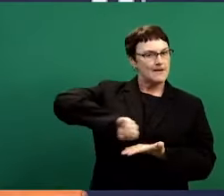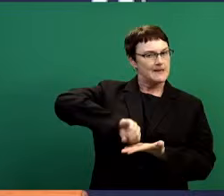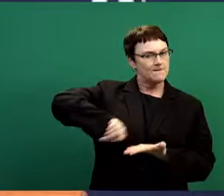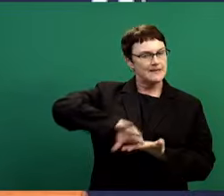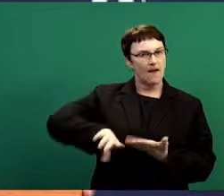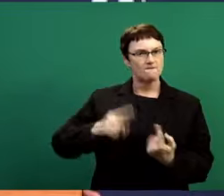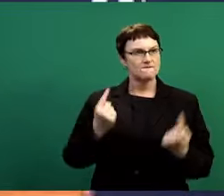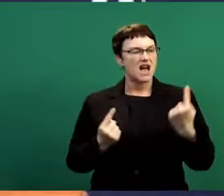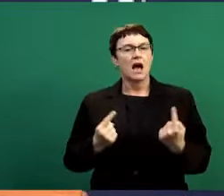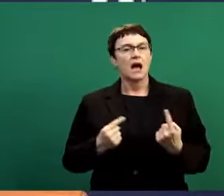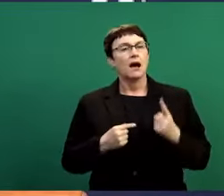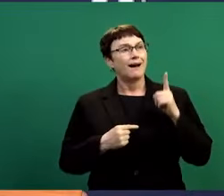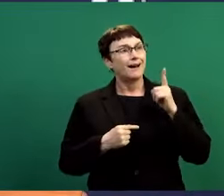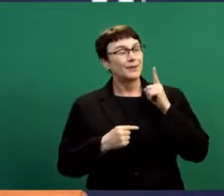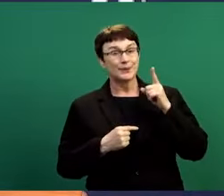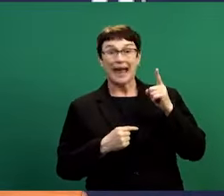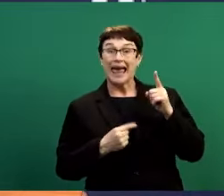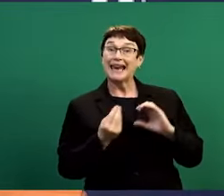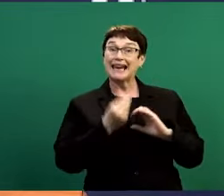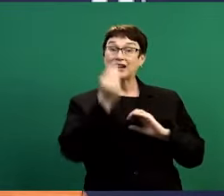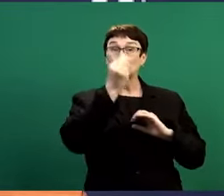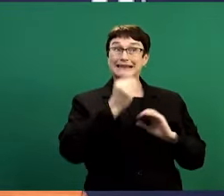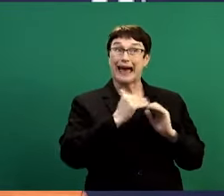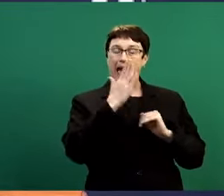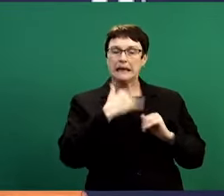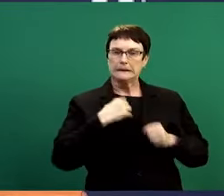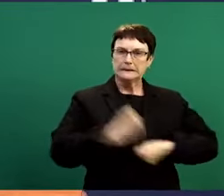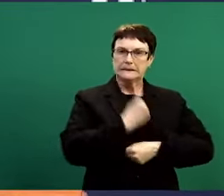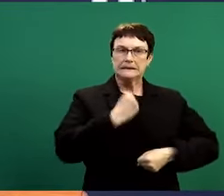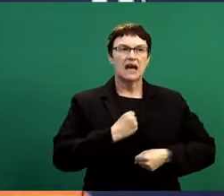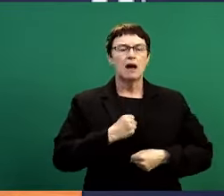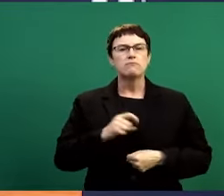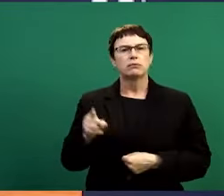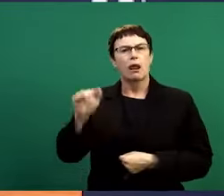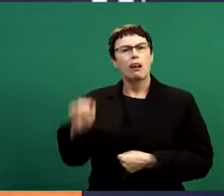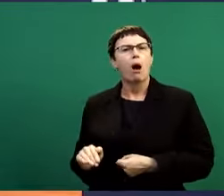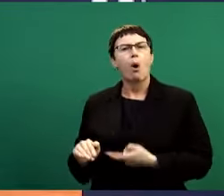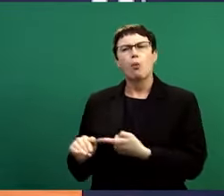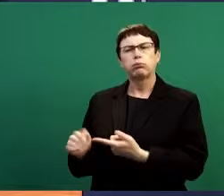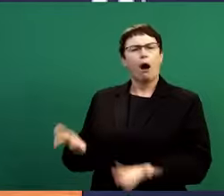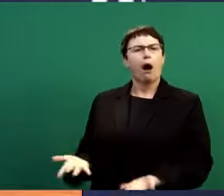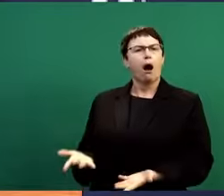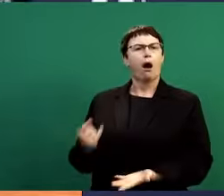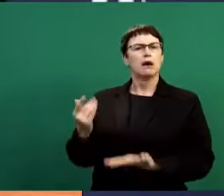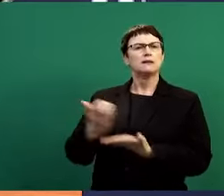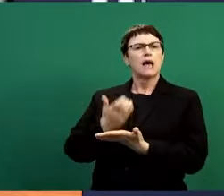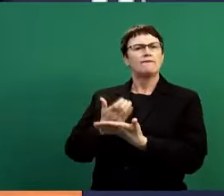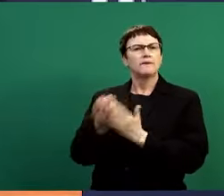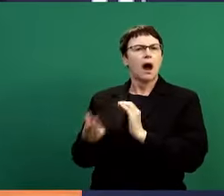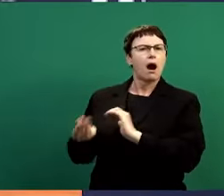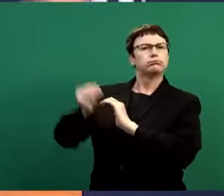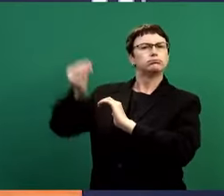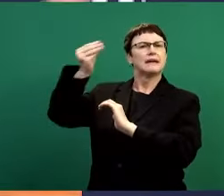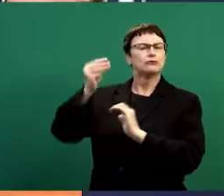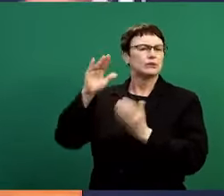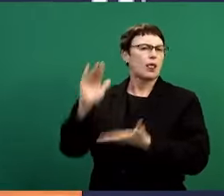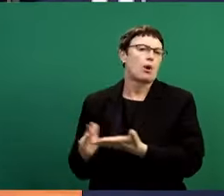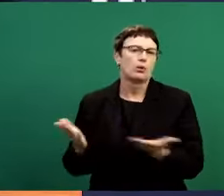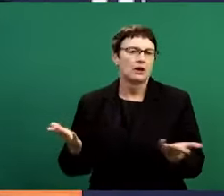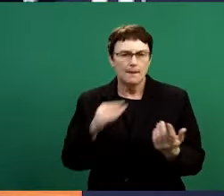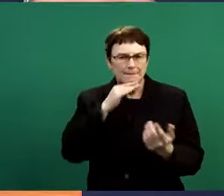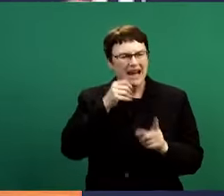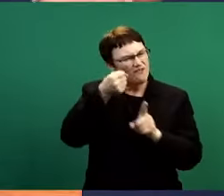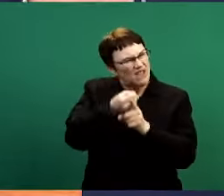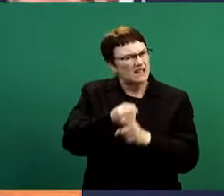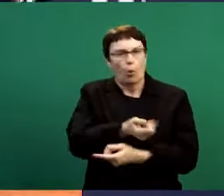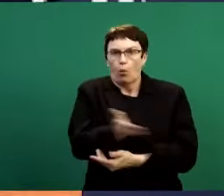you are a borrower, the lower the interest rates benefit you. The answer lies in between, because we are the central bank.